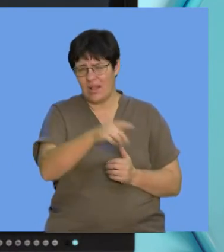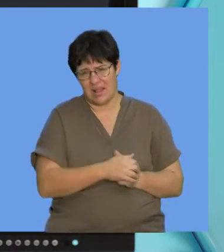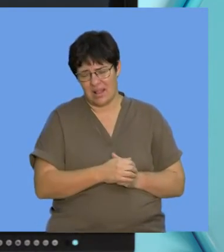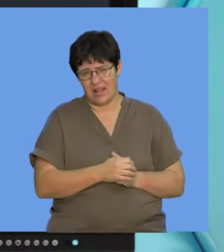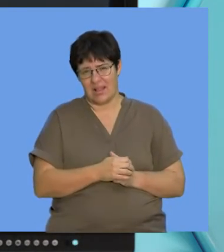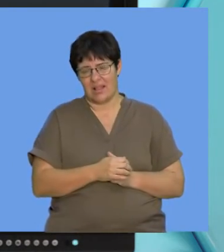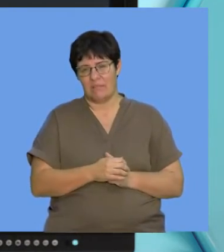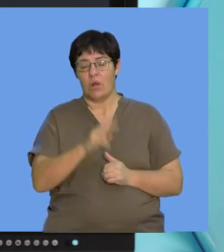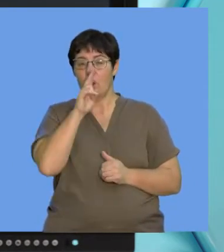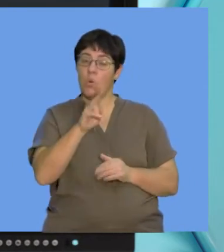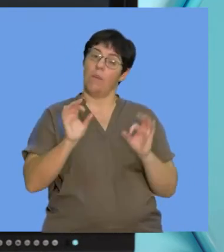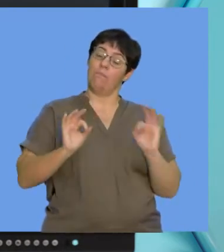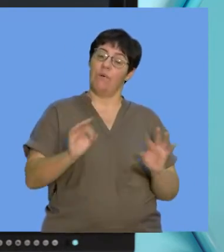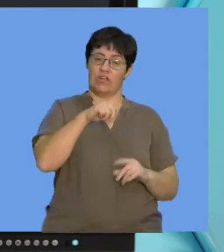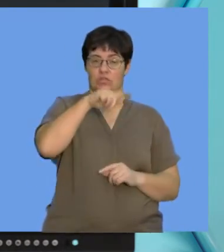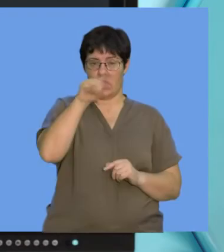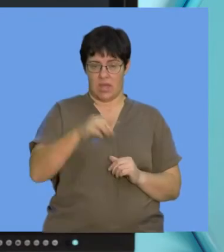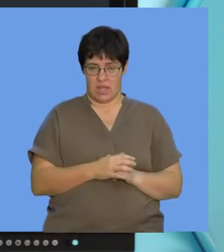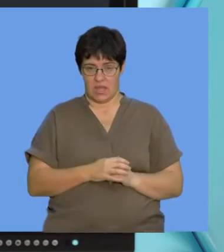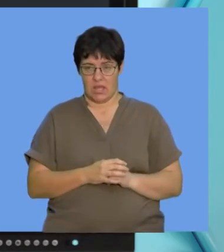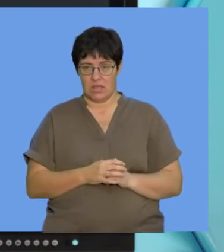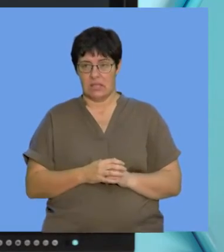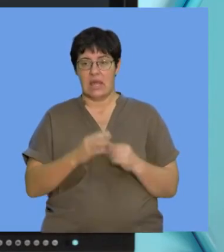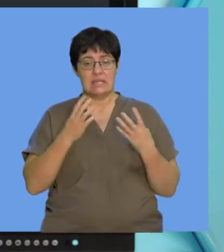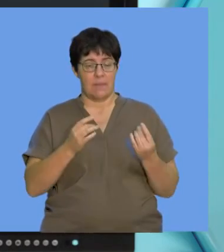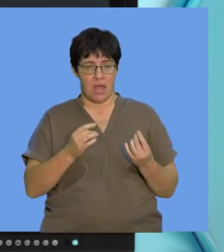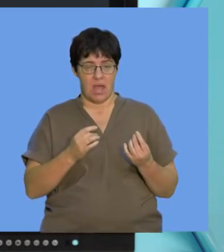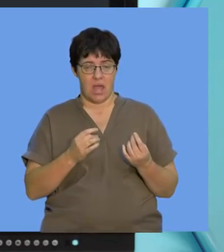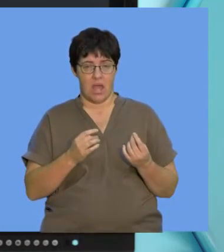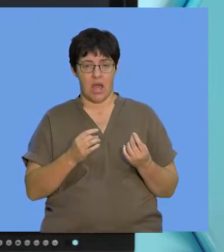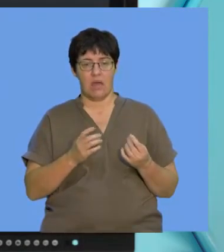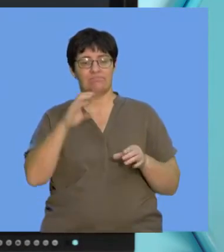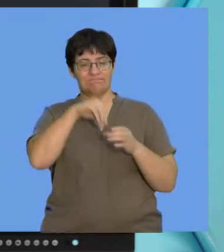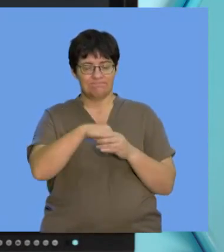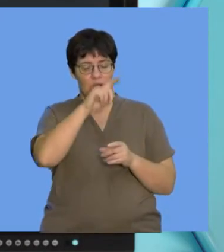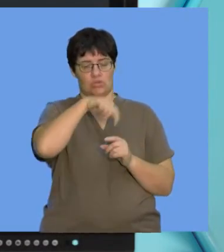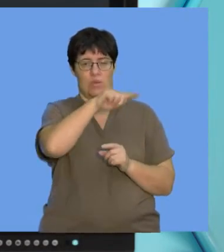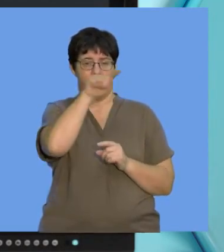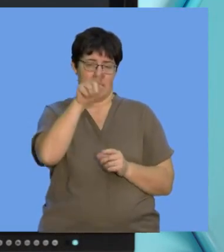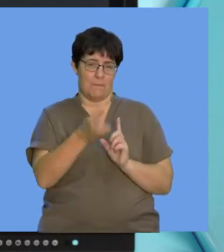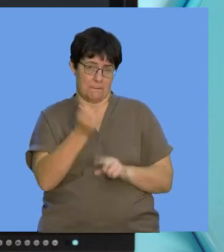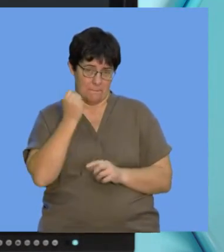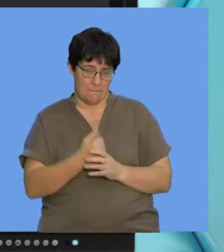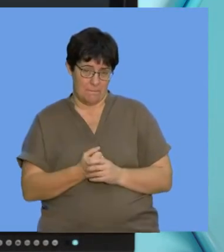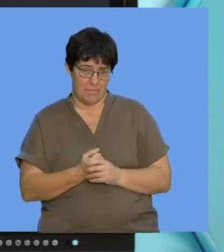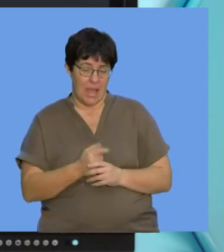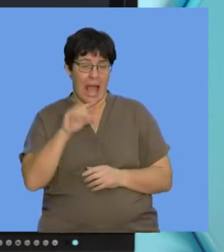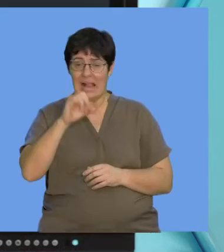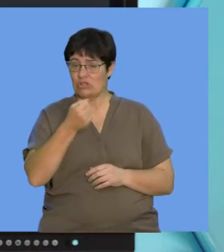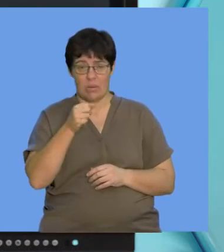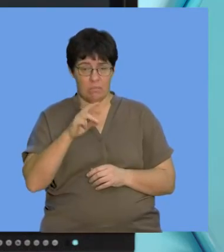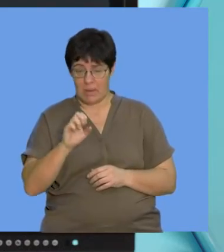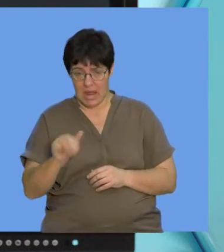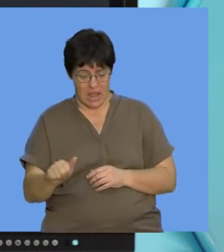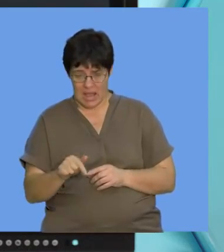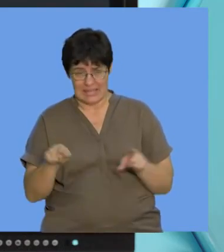started looking at a perfect square, we said a perfect square is a number that you can find inside a square root. But now in algebra, that's not